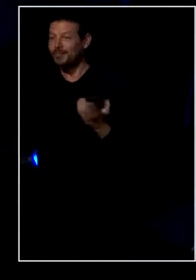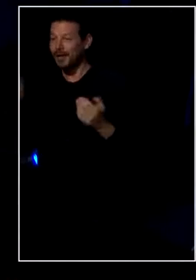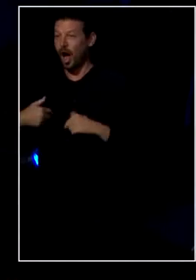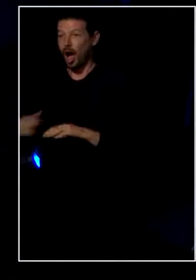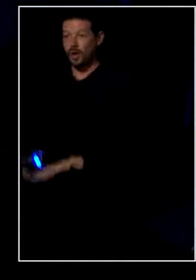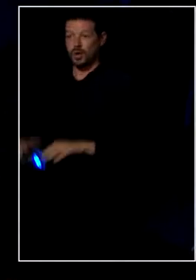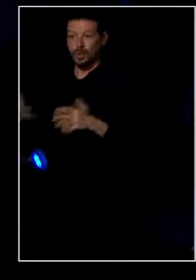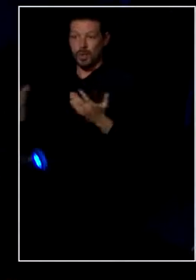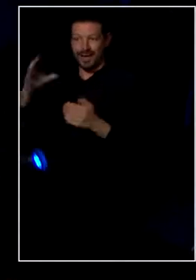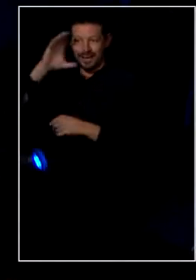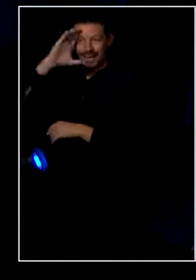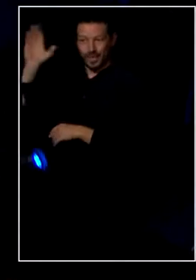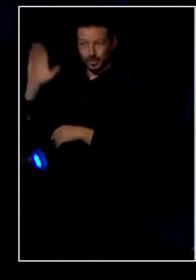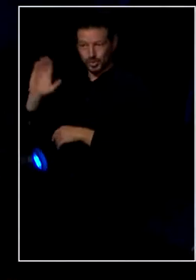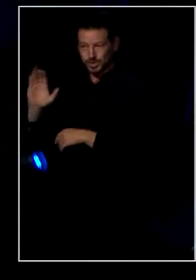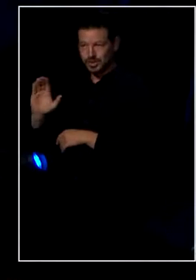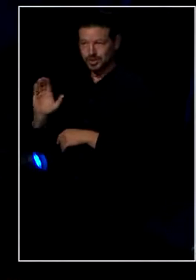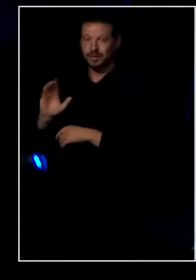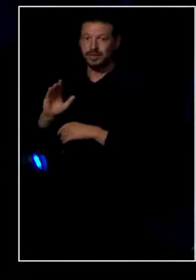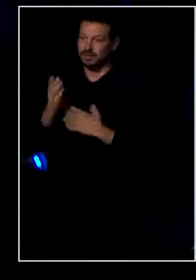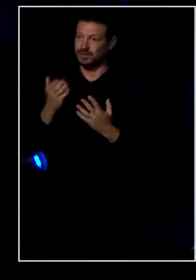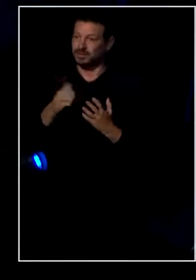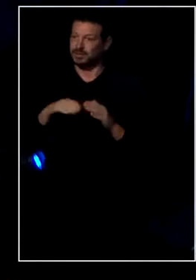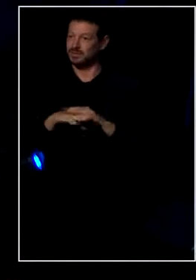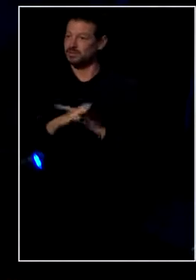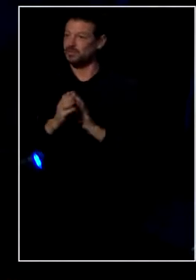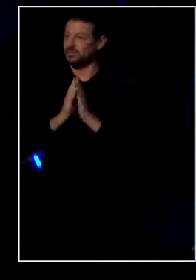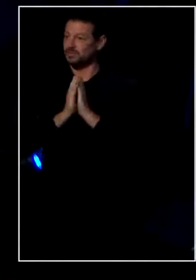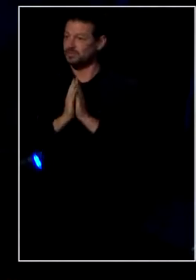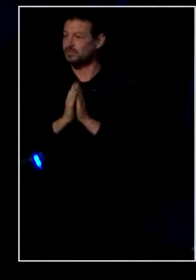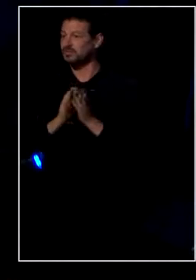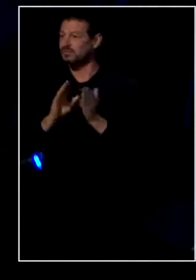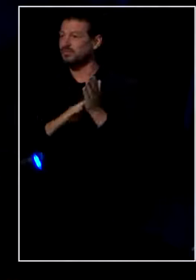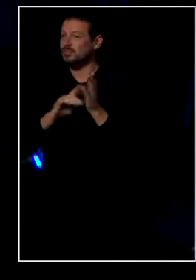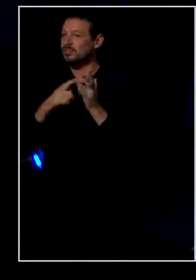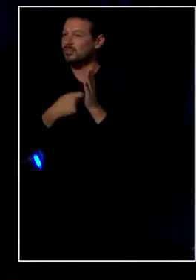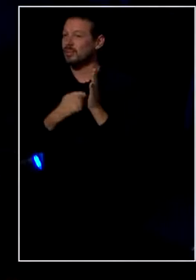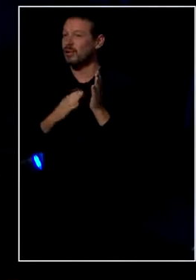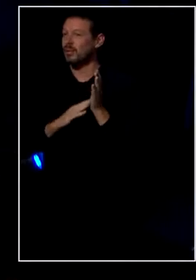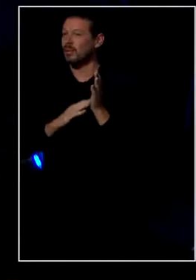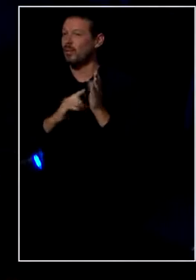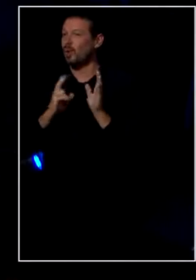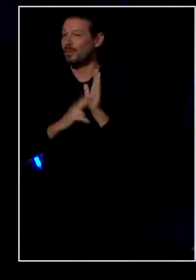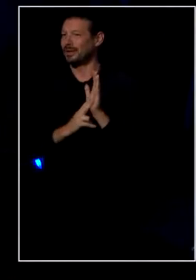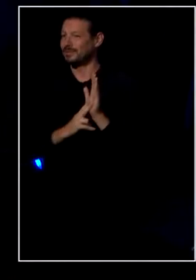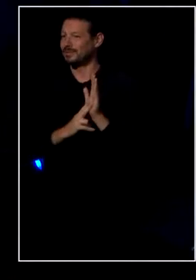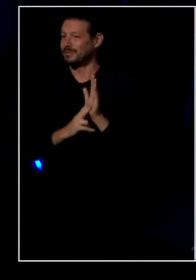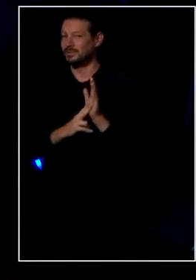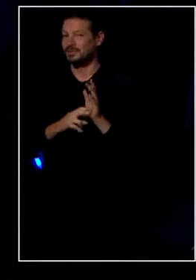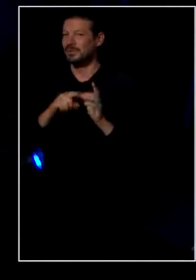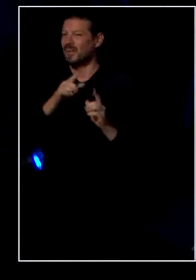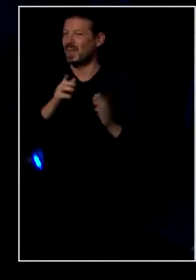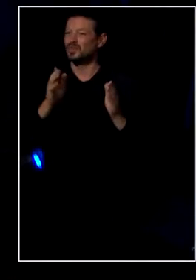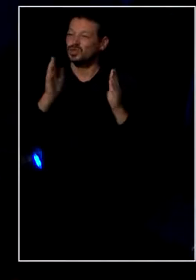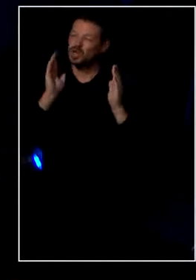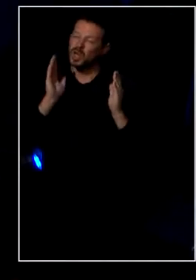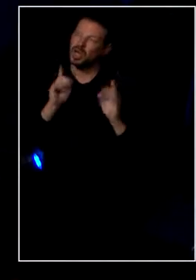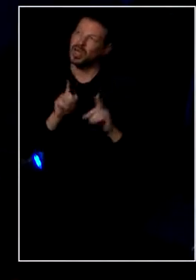like I was, and also raised in a religion like the Mormon Church, the Mormon Church is basically what you would